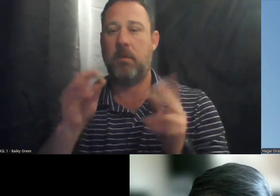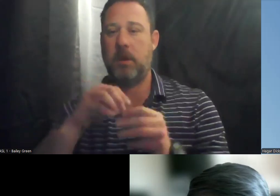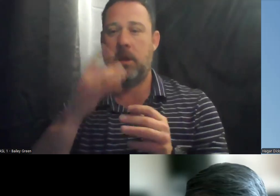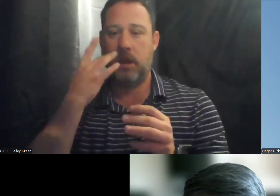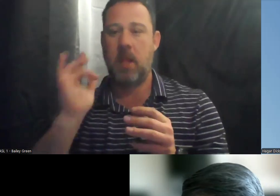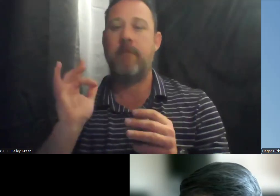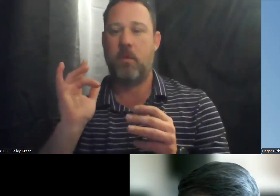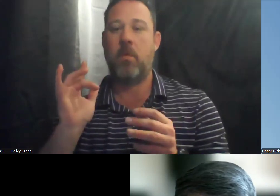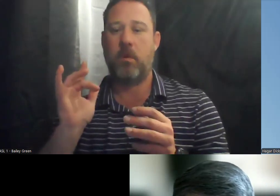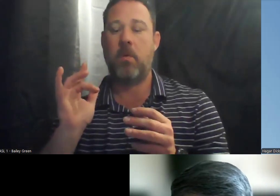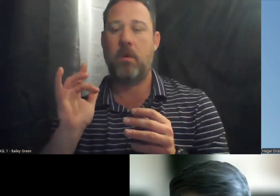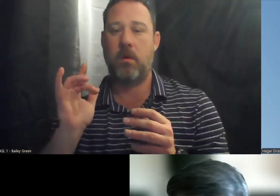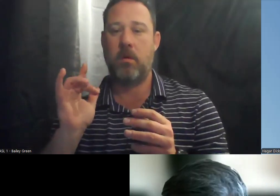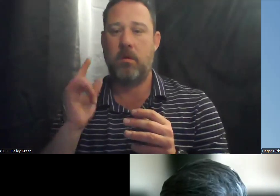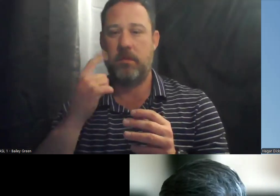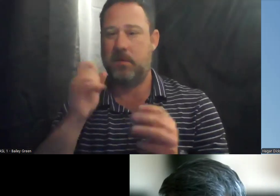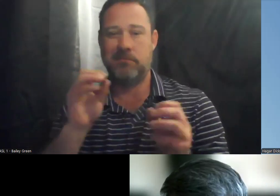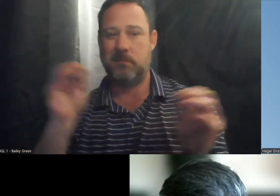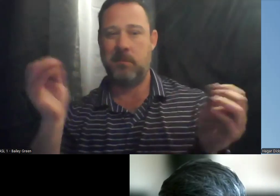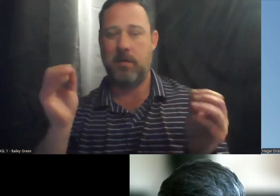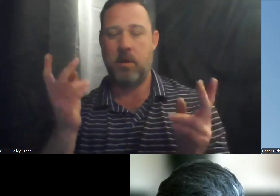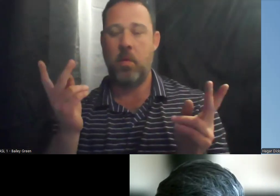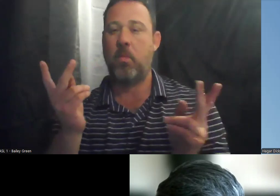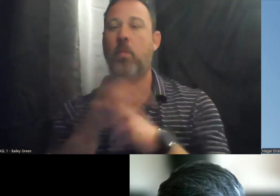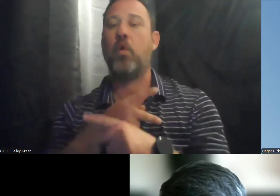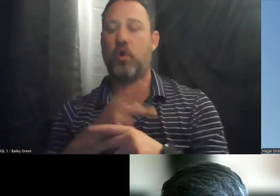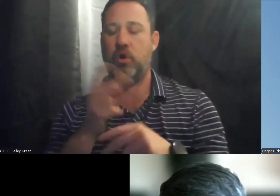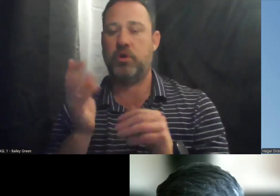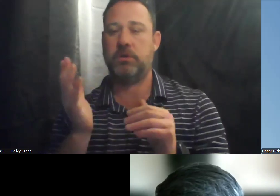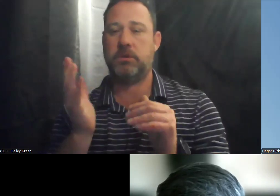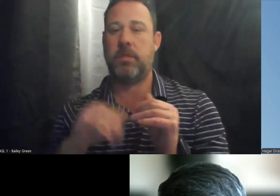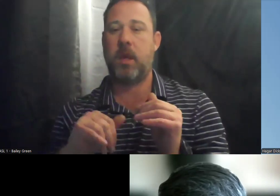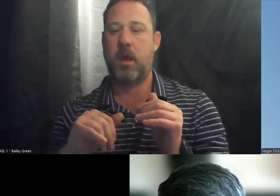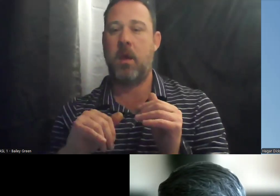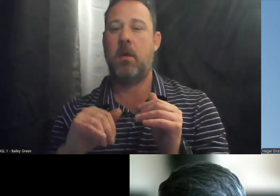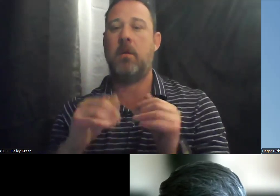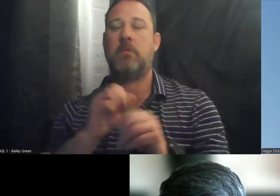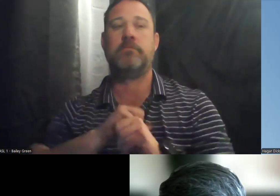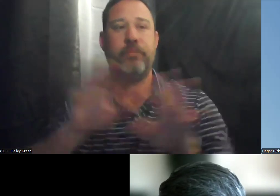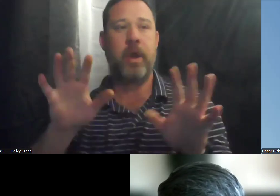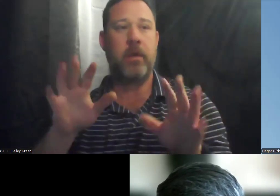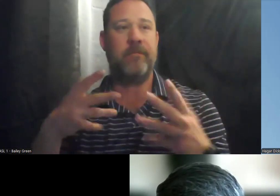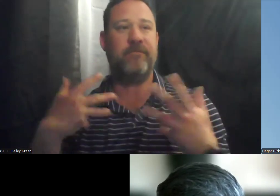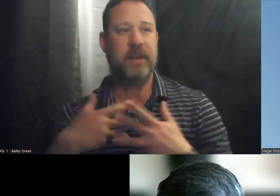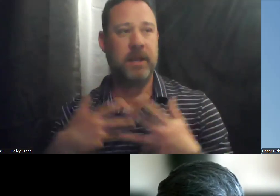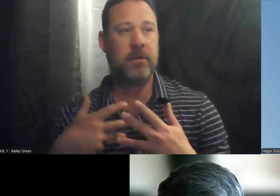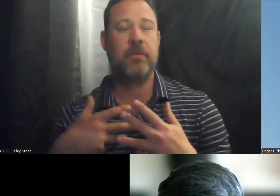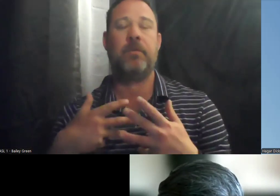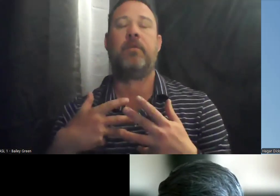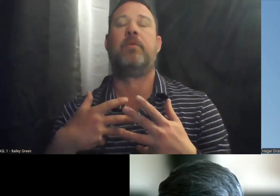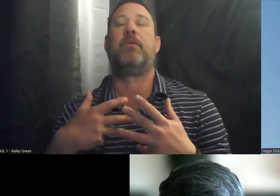California, because nothing is worse than to spread panic and